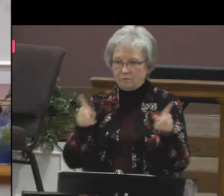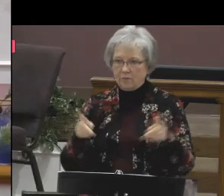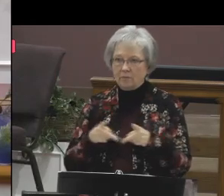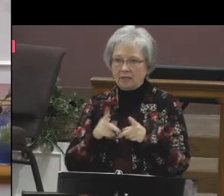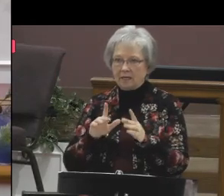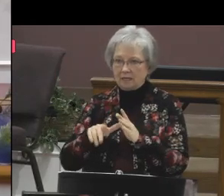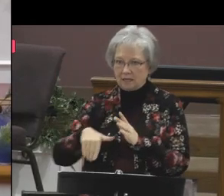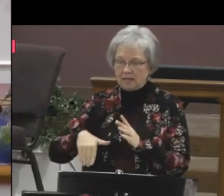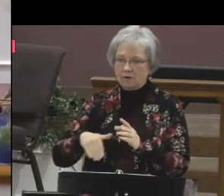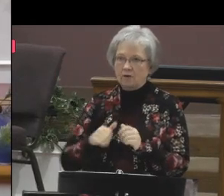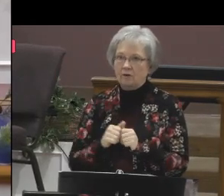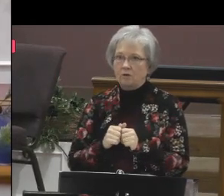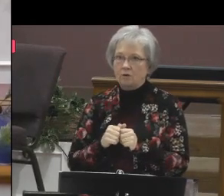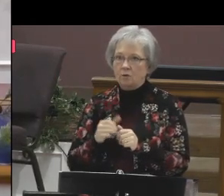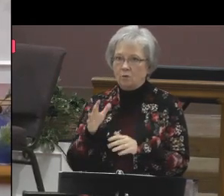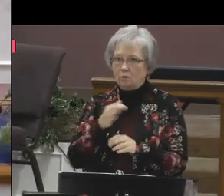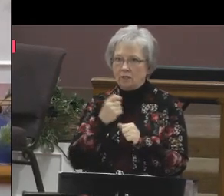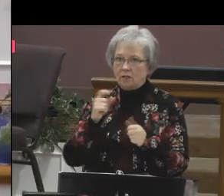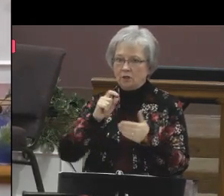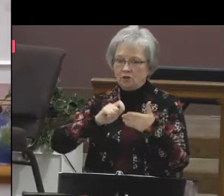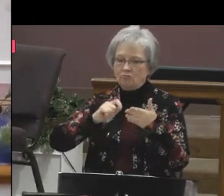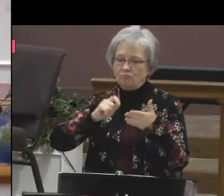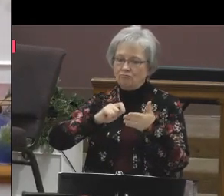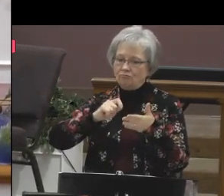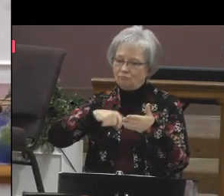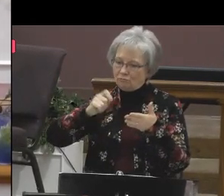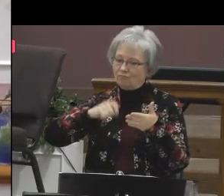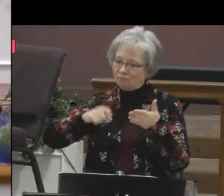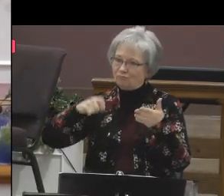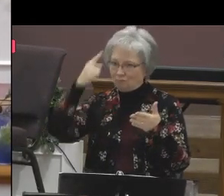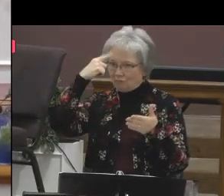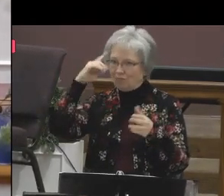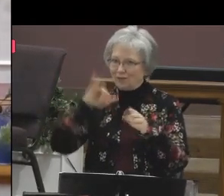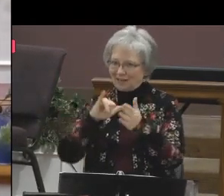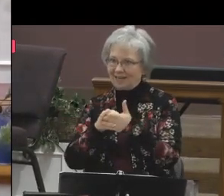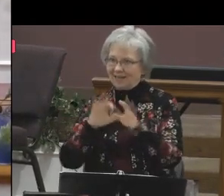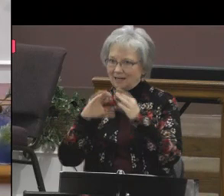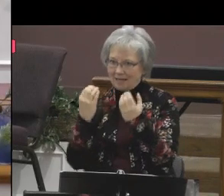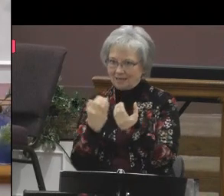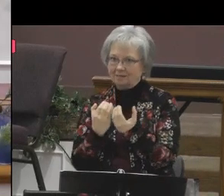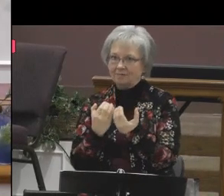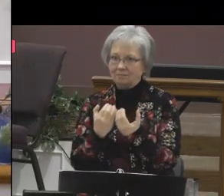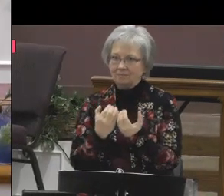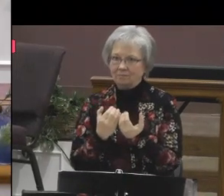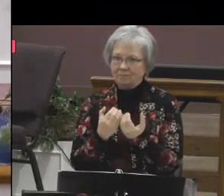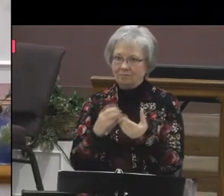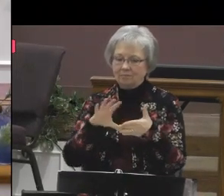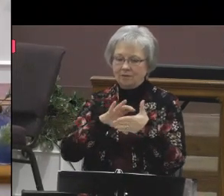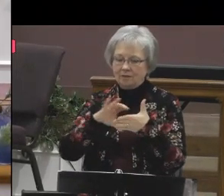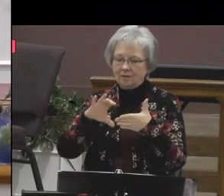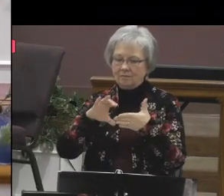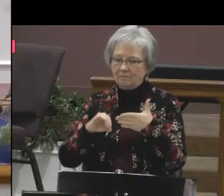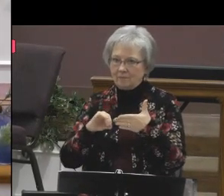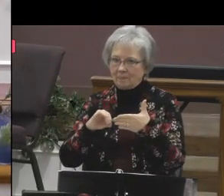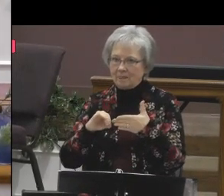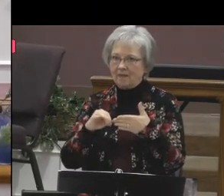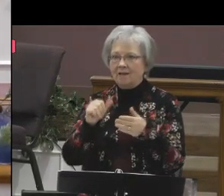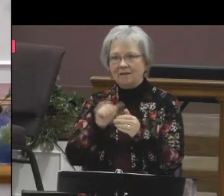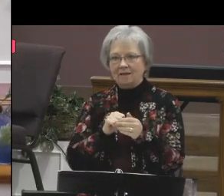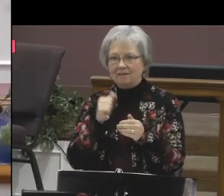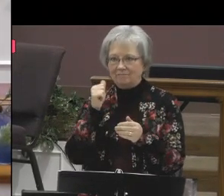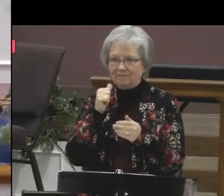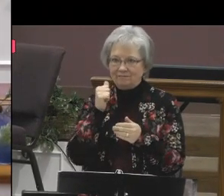service, and we'll get you marked down for that class. Also, you'll notice the connection card attached to your bulletin, as every